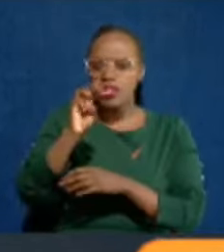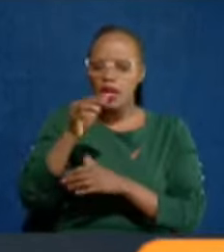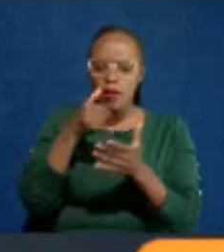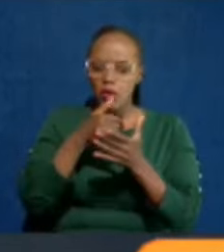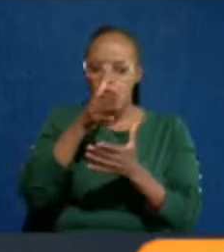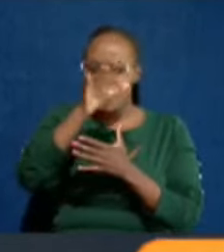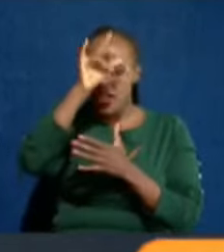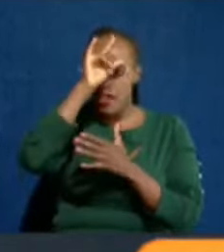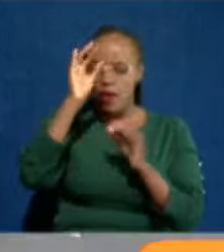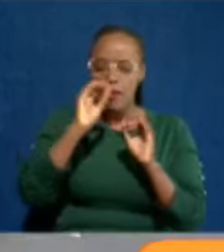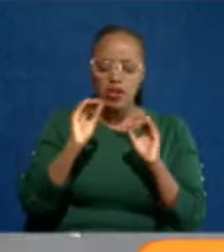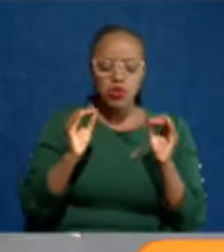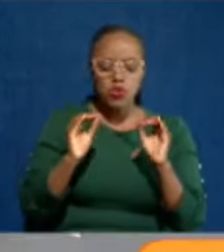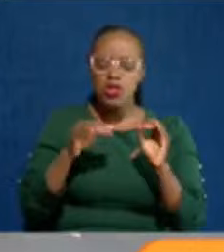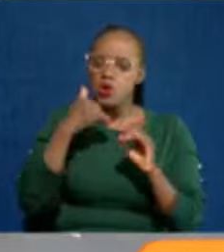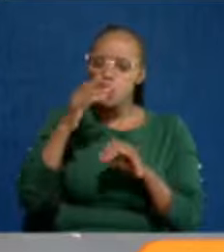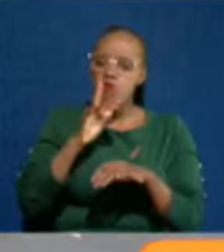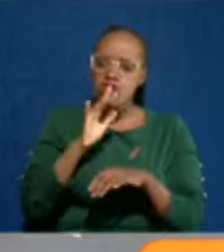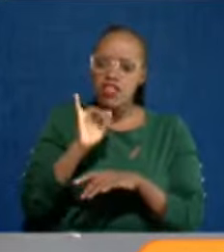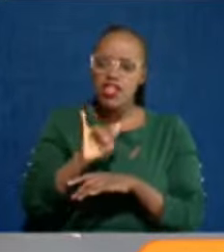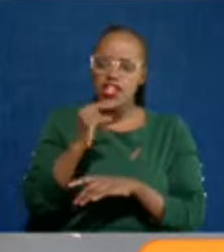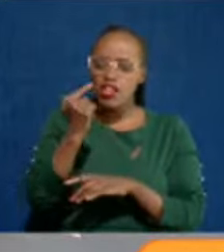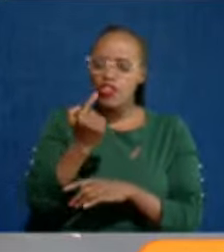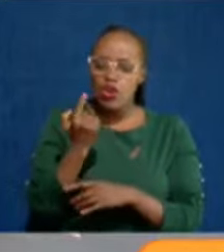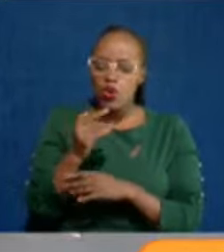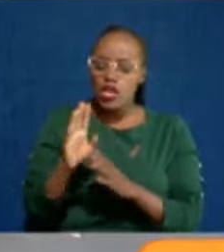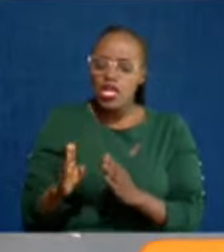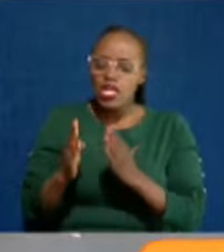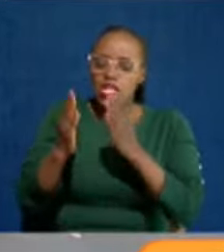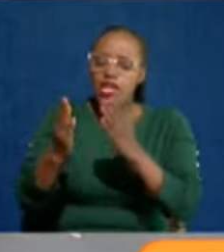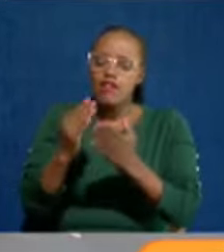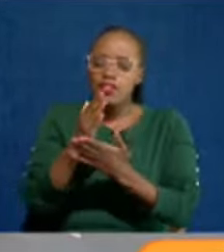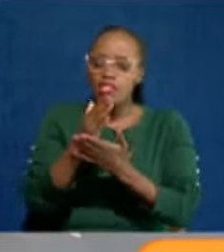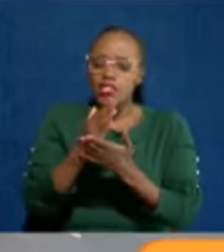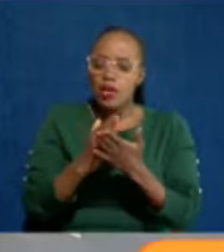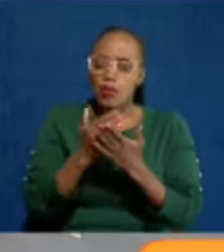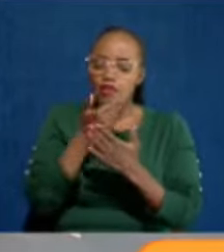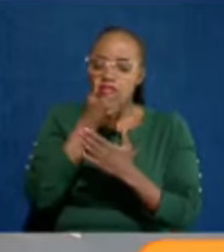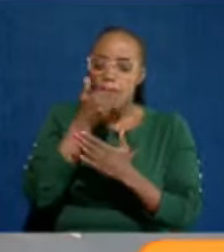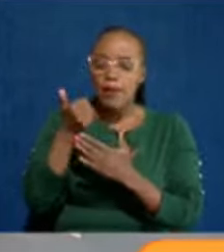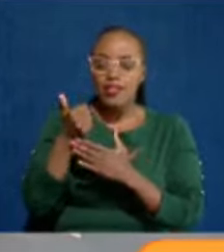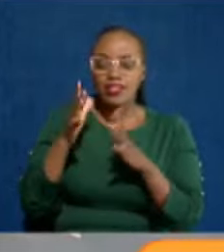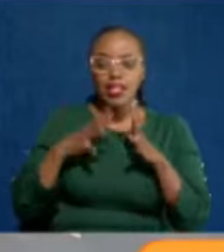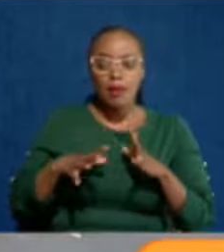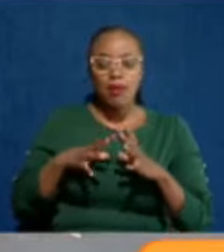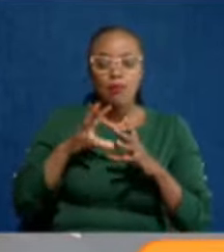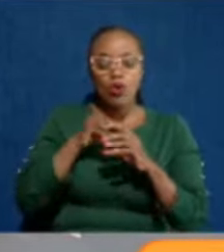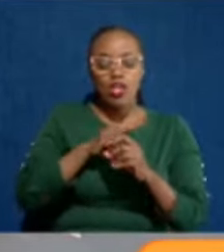government. Isn't that what he's been saying? That they only donated some of their best minds.